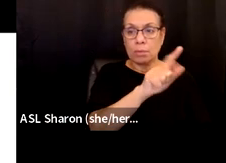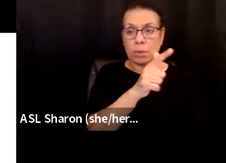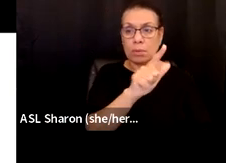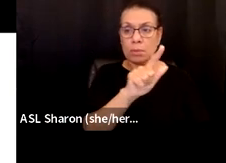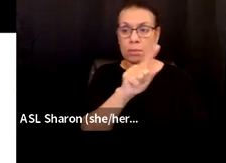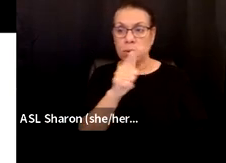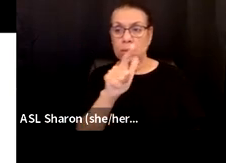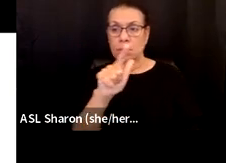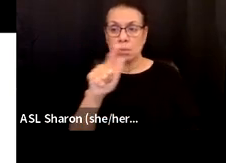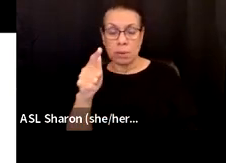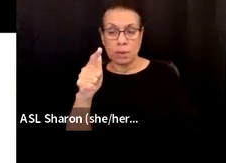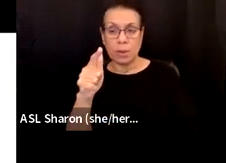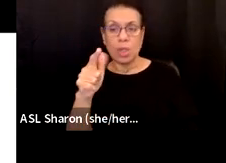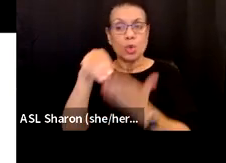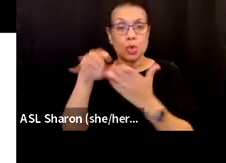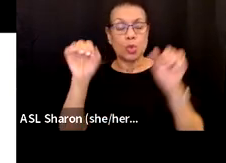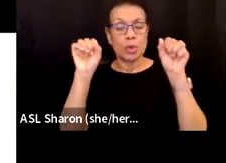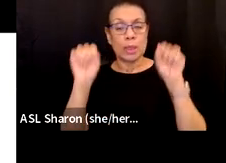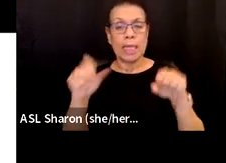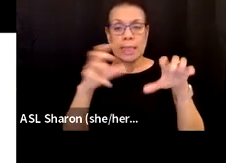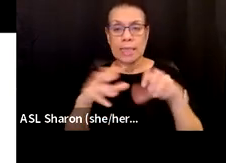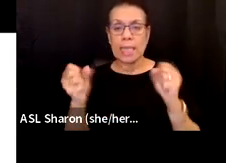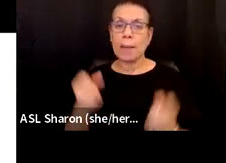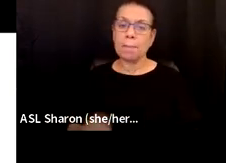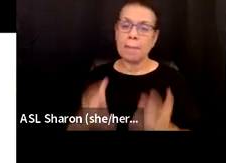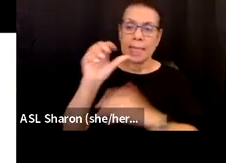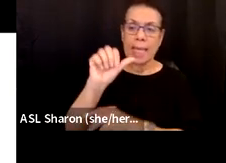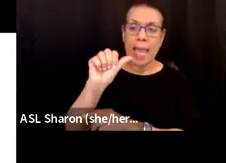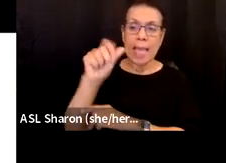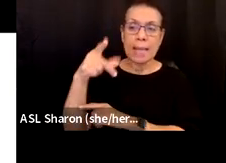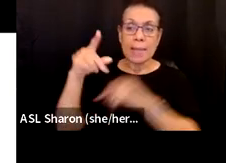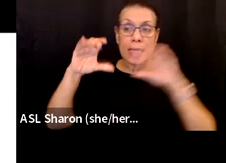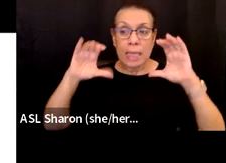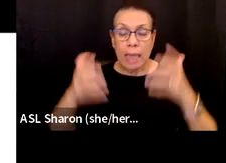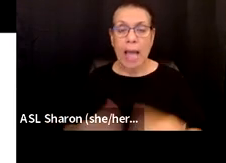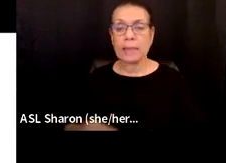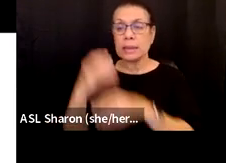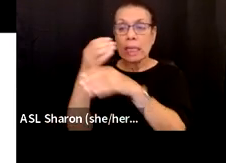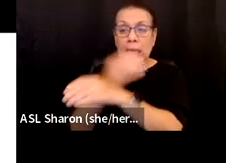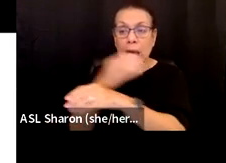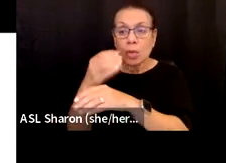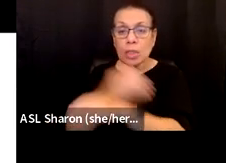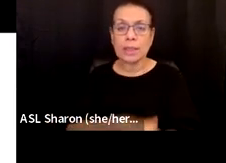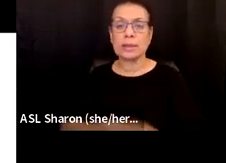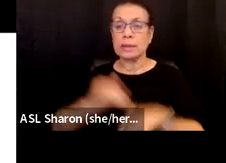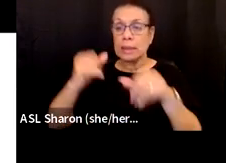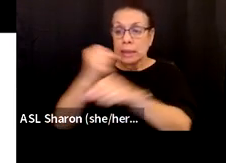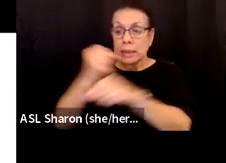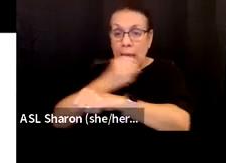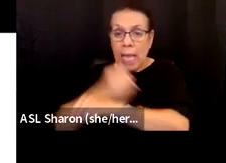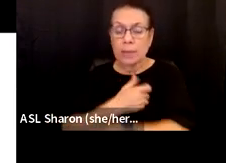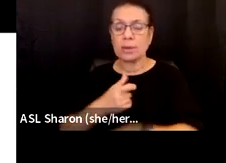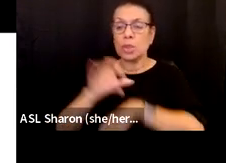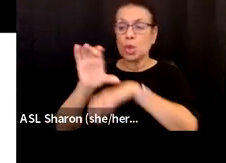to an opportunity for students to take multiple ap classes including ap calculus ap stats ap computer